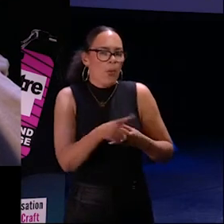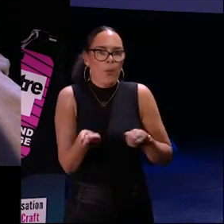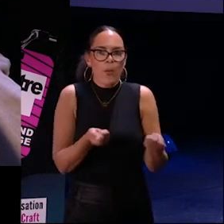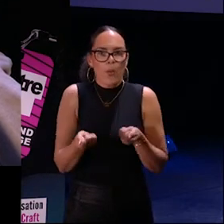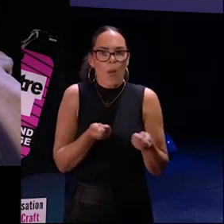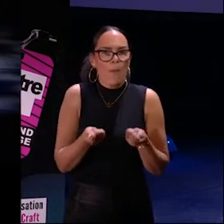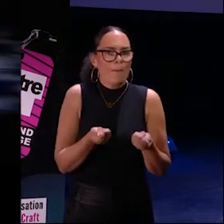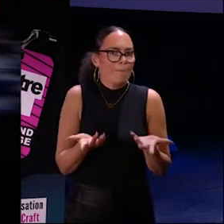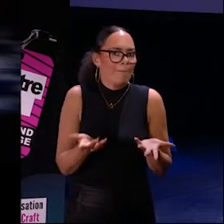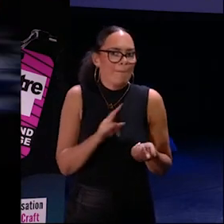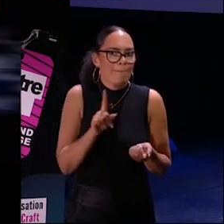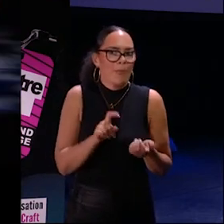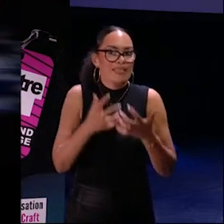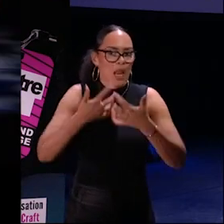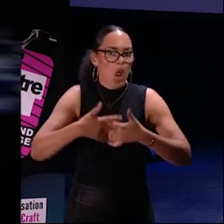situation, for example?